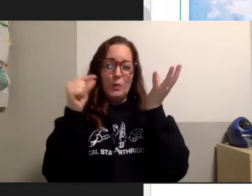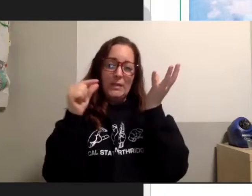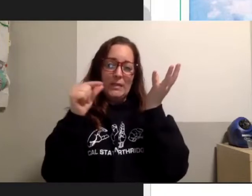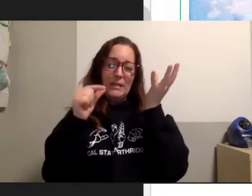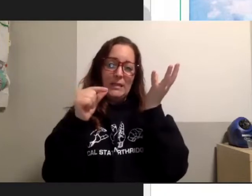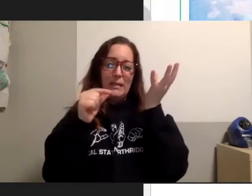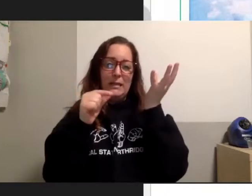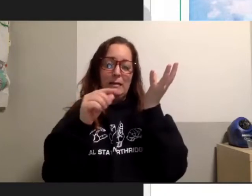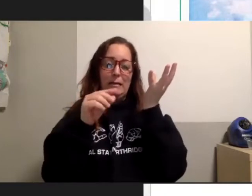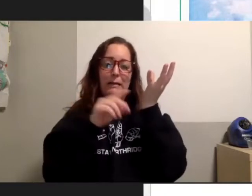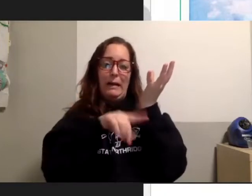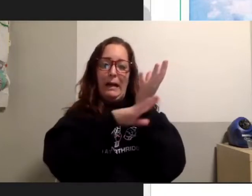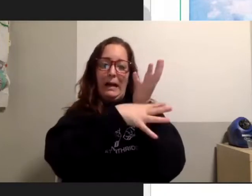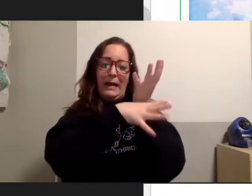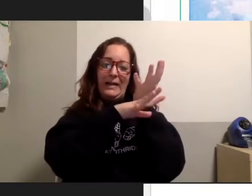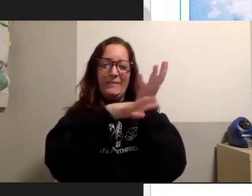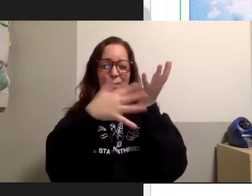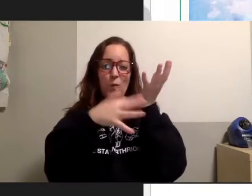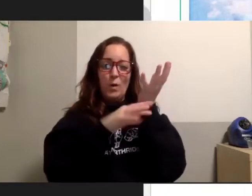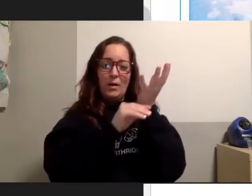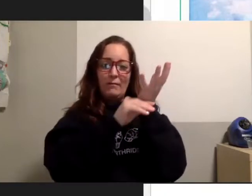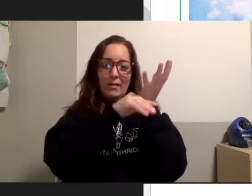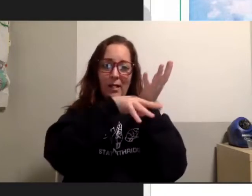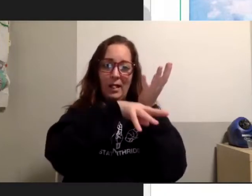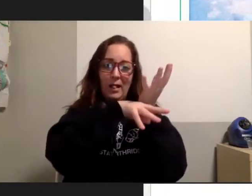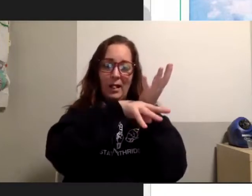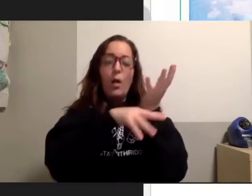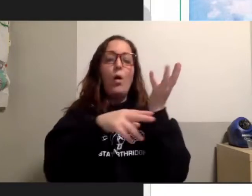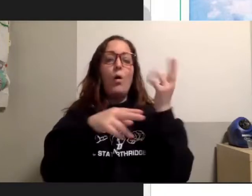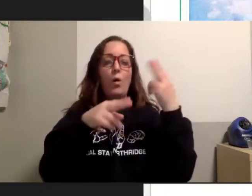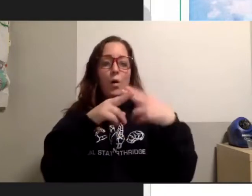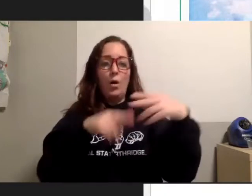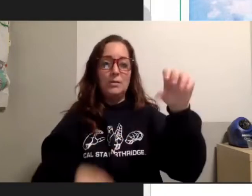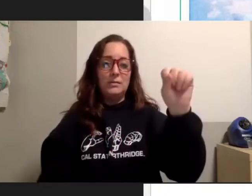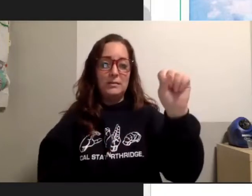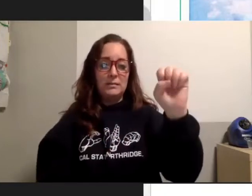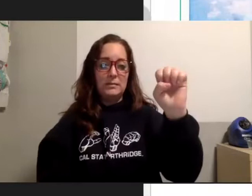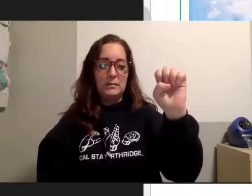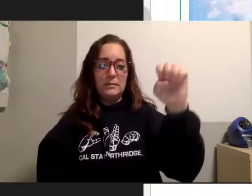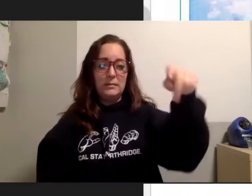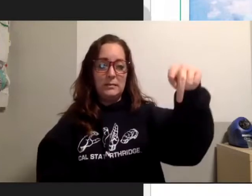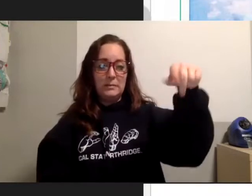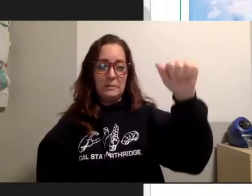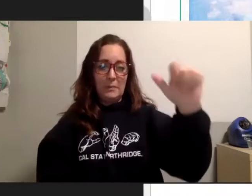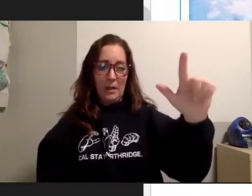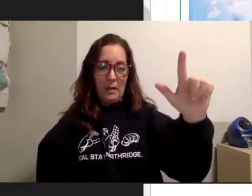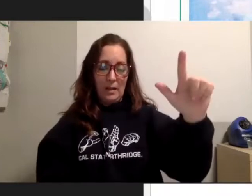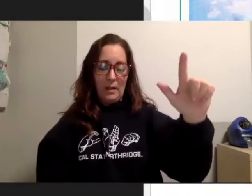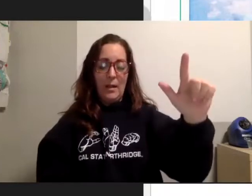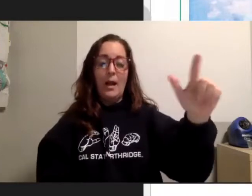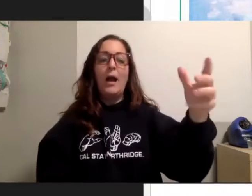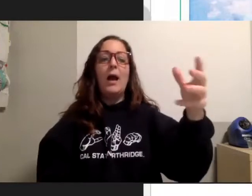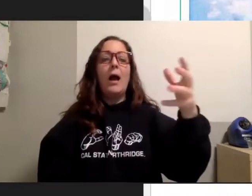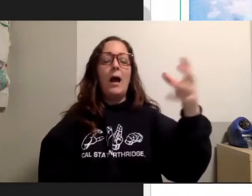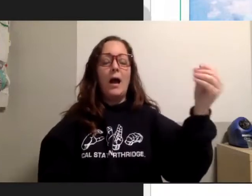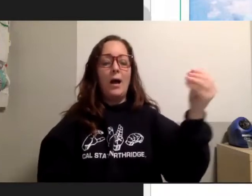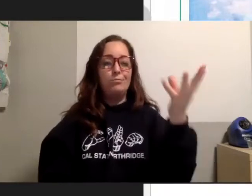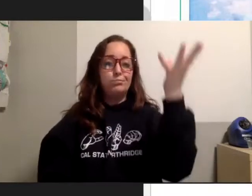Underneath, a little green looking type, almost like a leaf, that's called